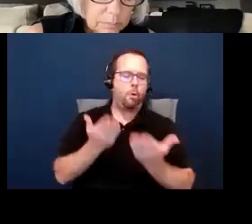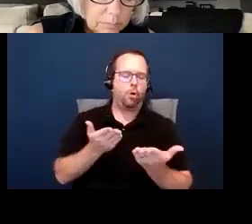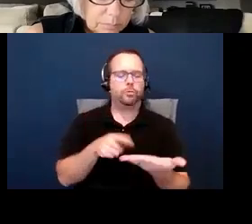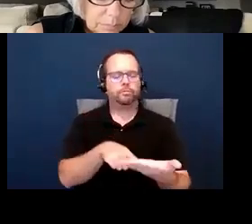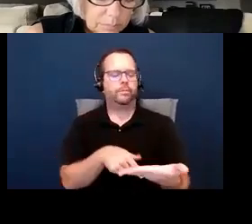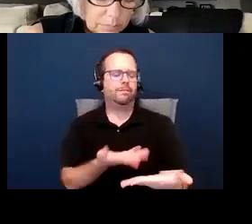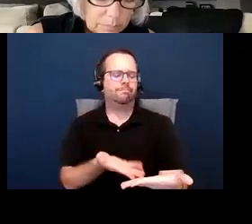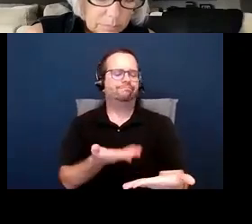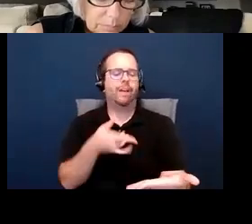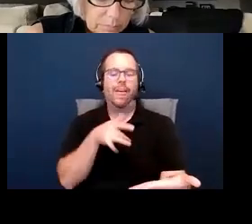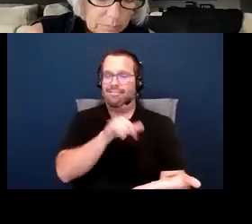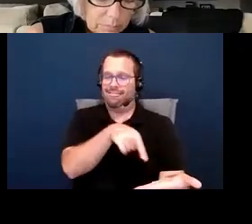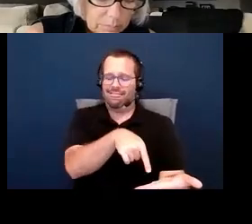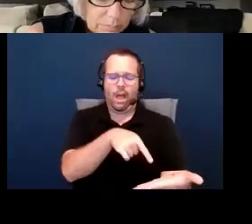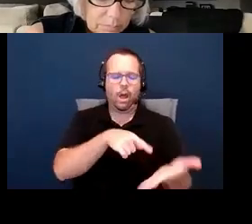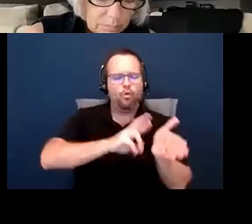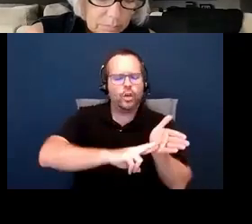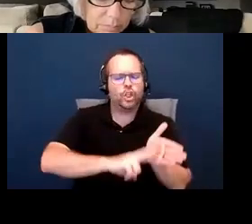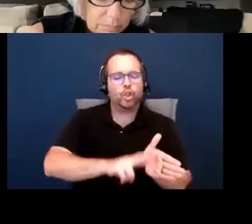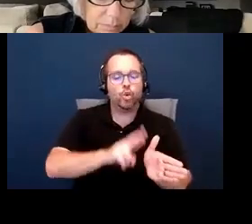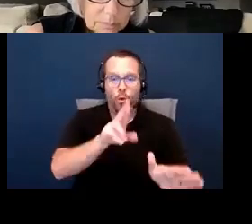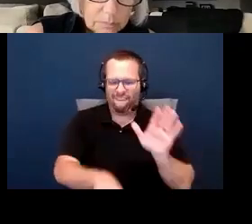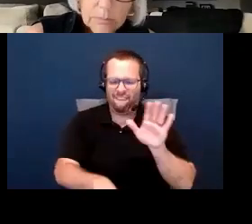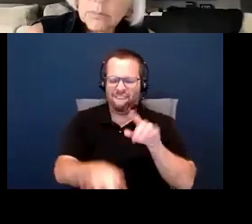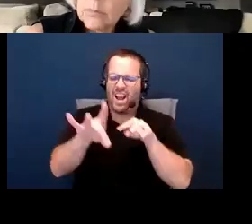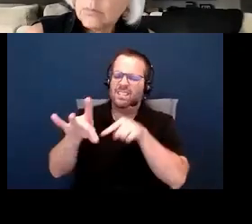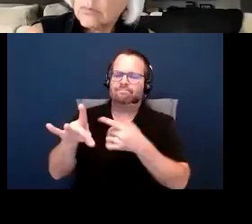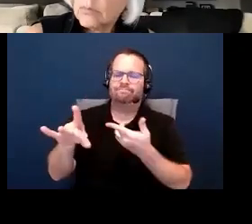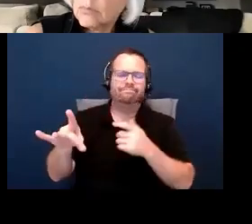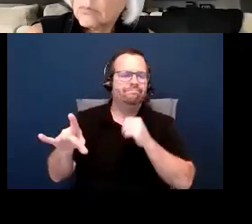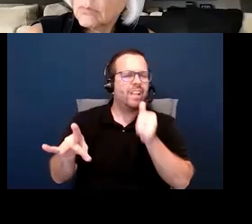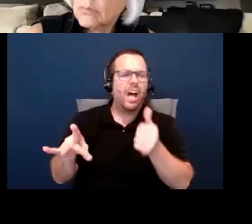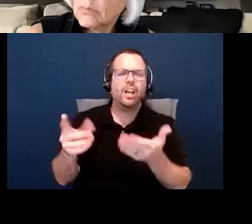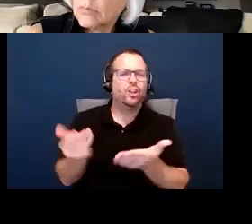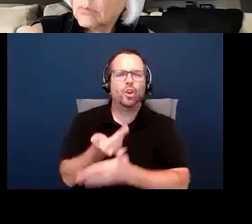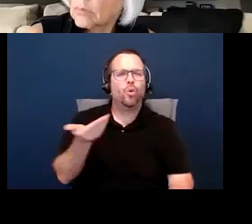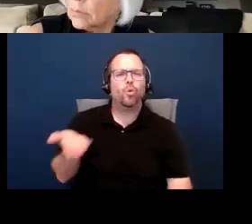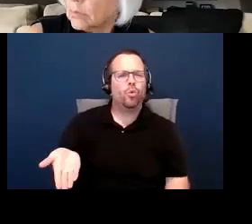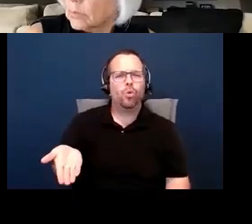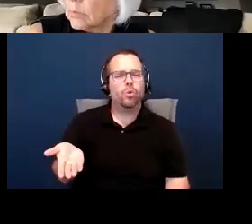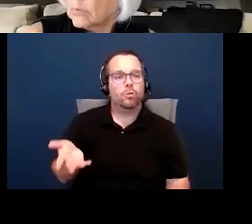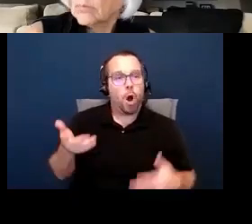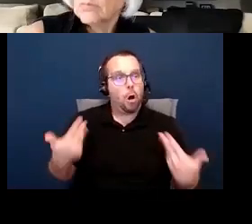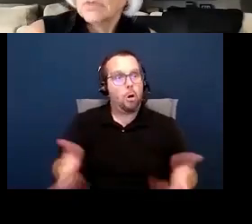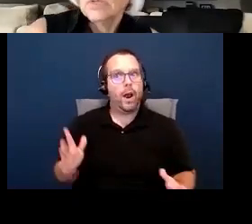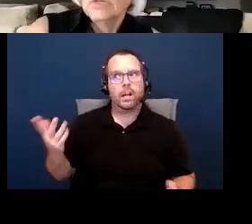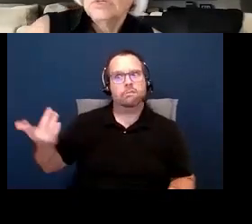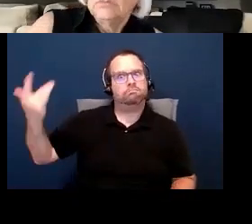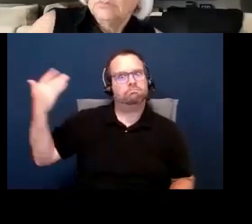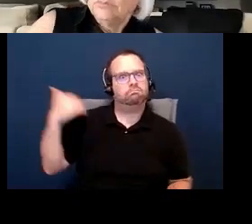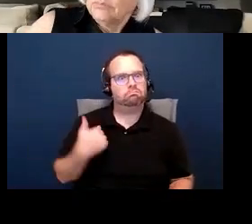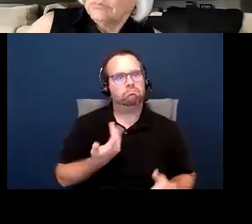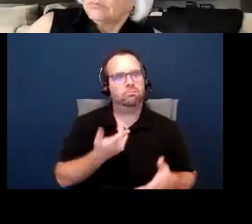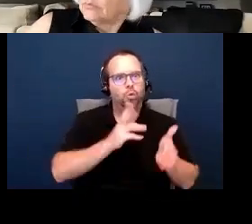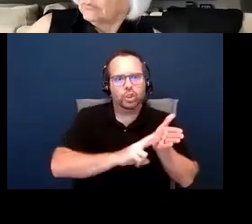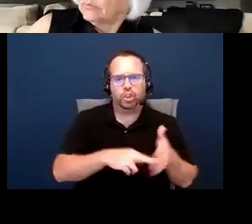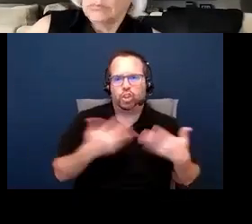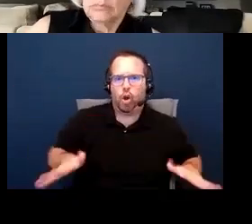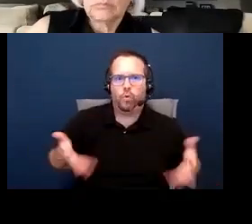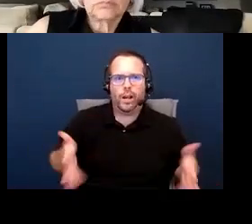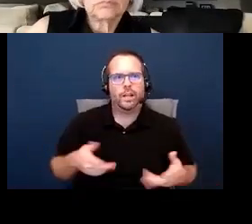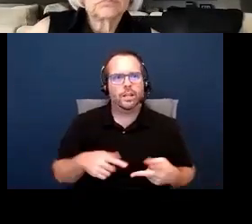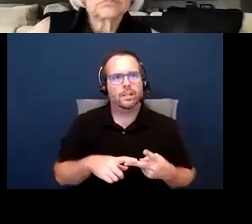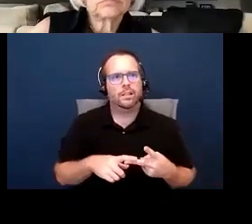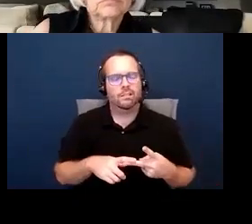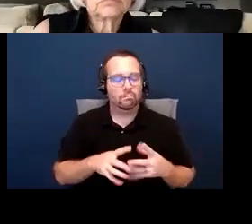new here, if there's nothing new that will be learned, this is something that's been done before, and it's no longer, and there's much research